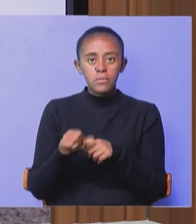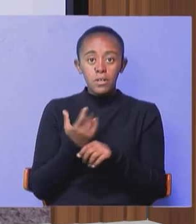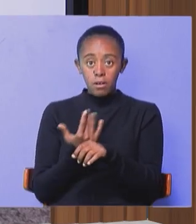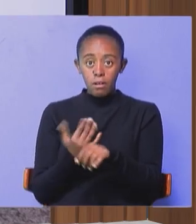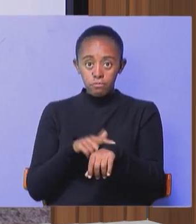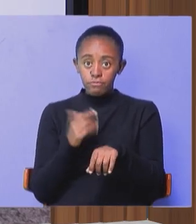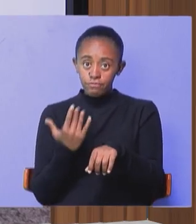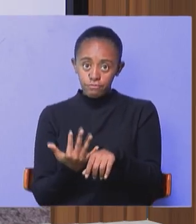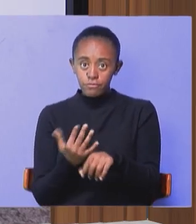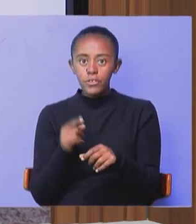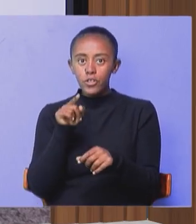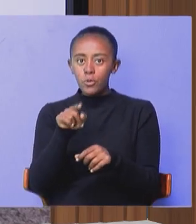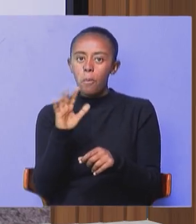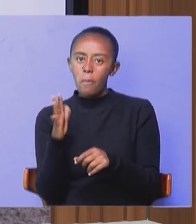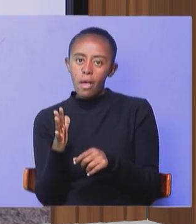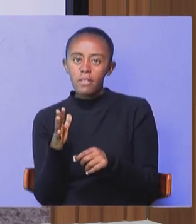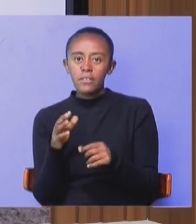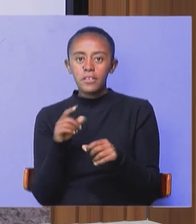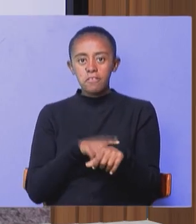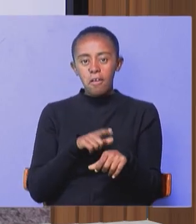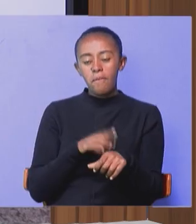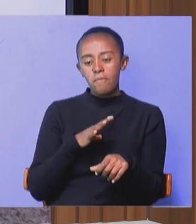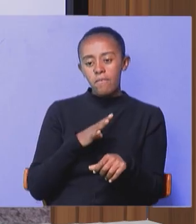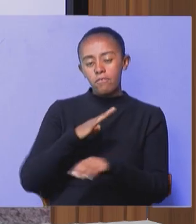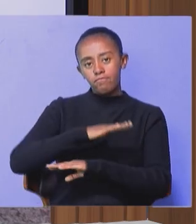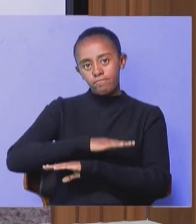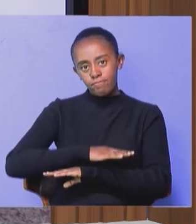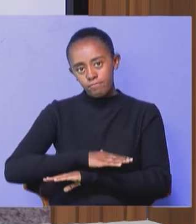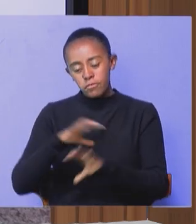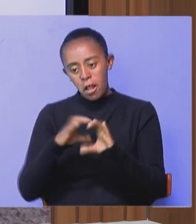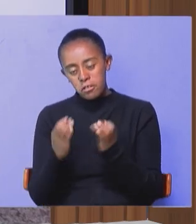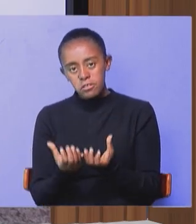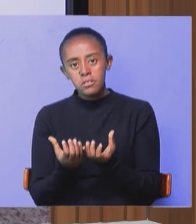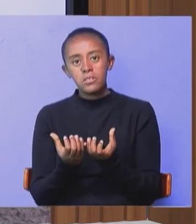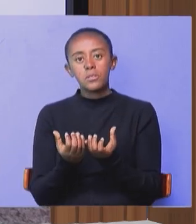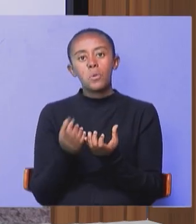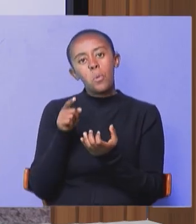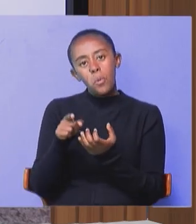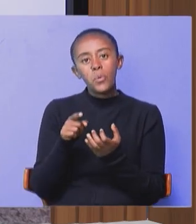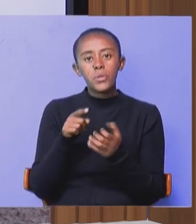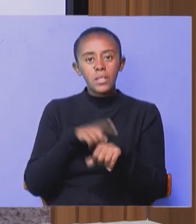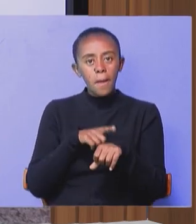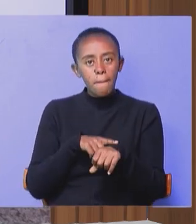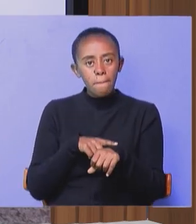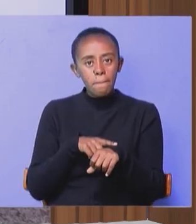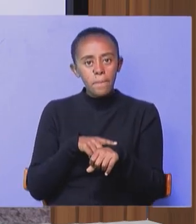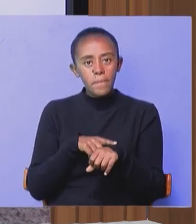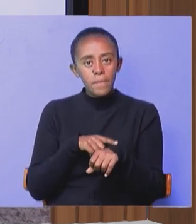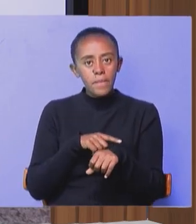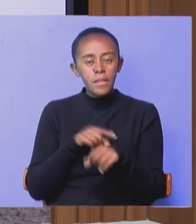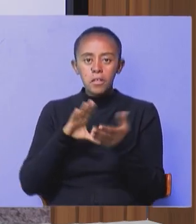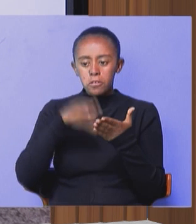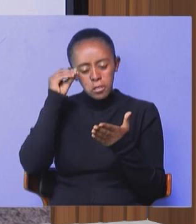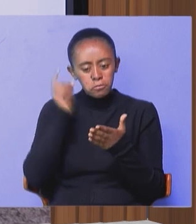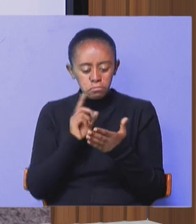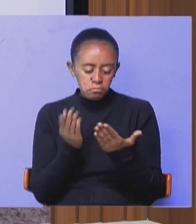school early. So you might take the time to go to your classes or take the time to see what you are